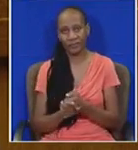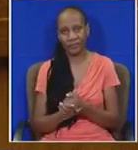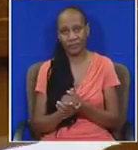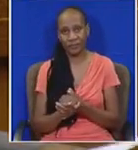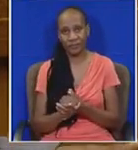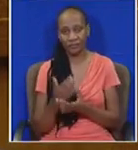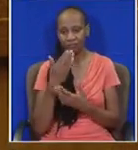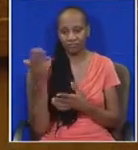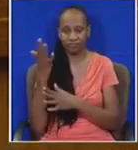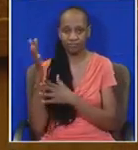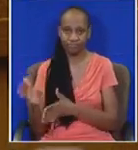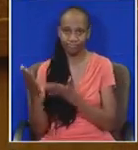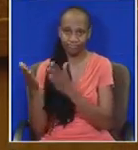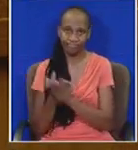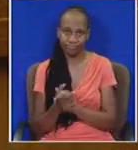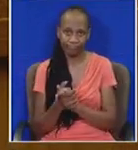Thanks, Honorable Speaker.